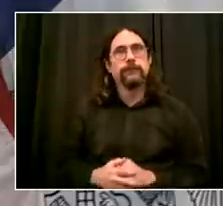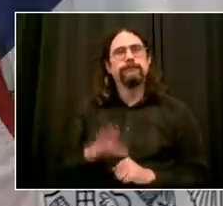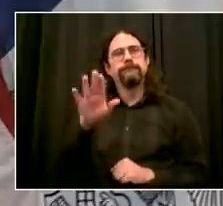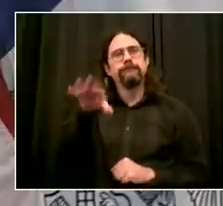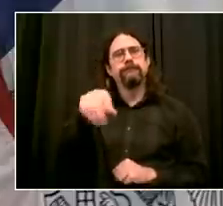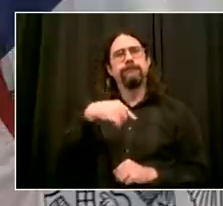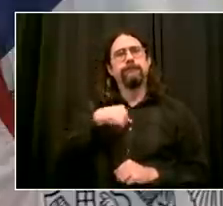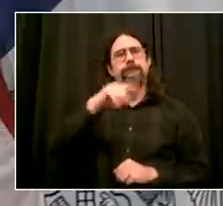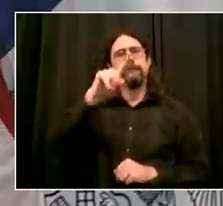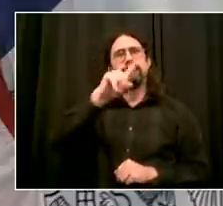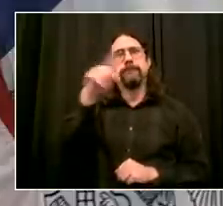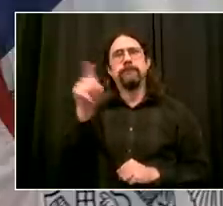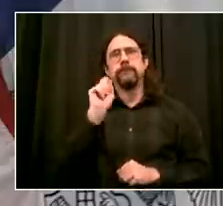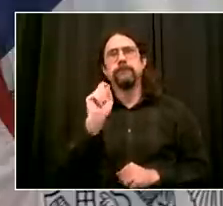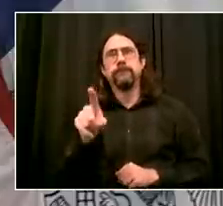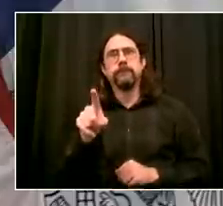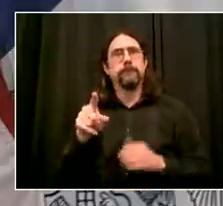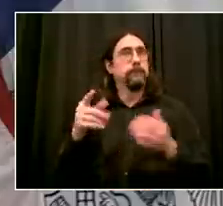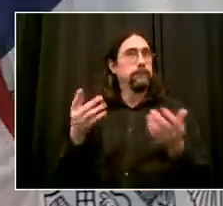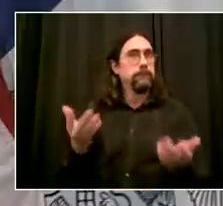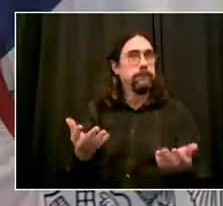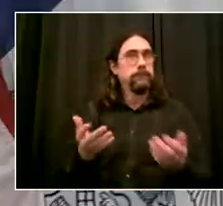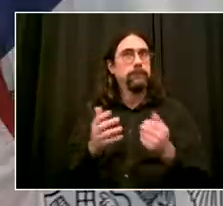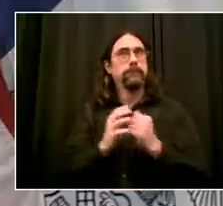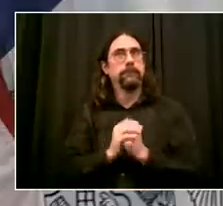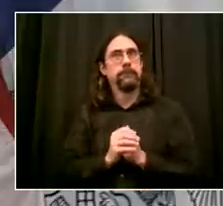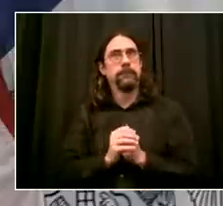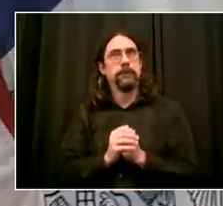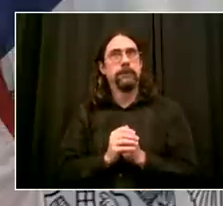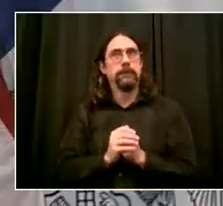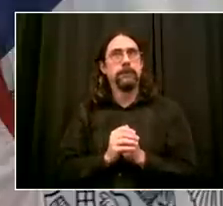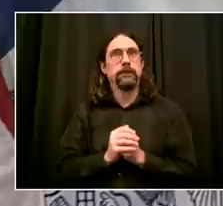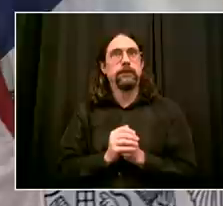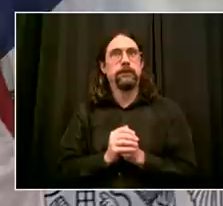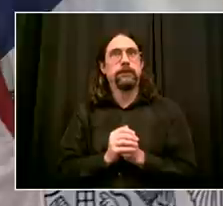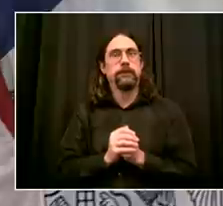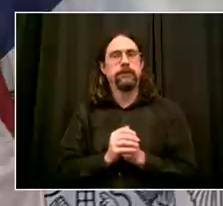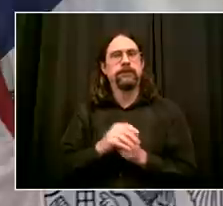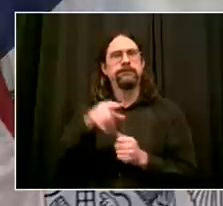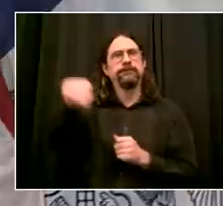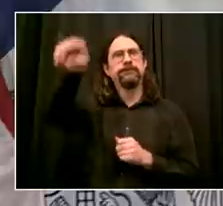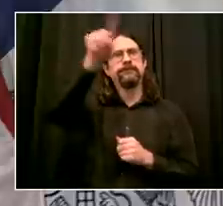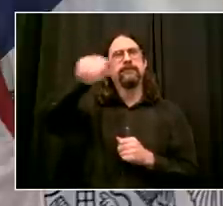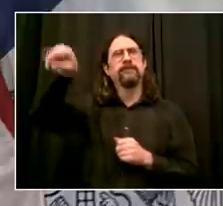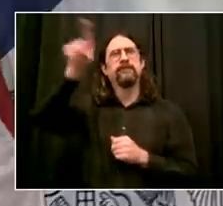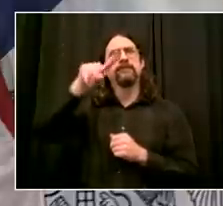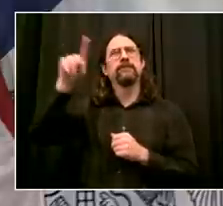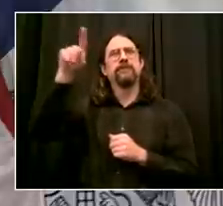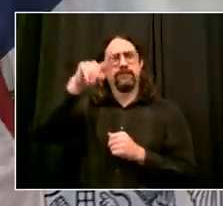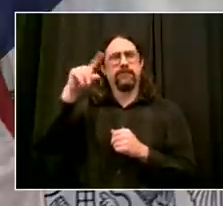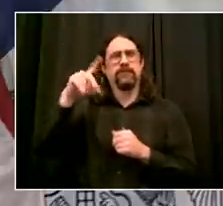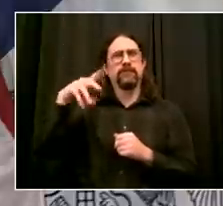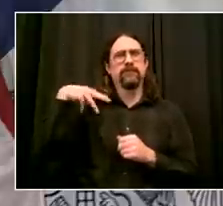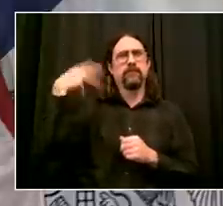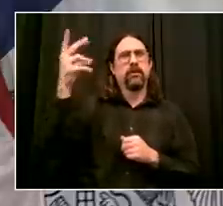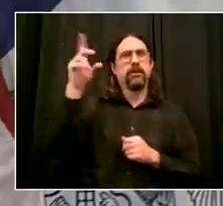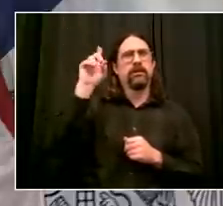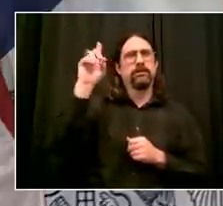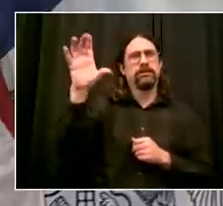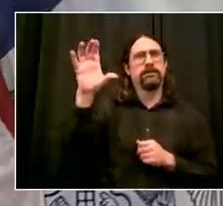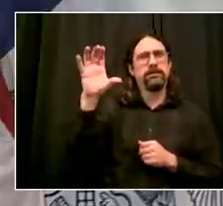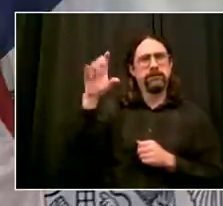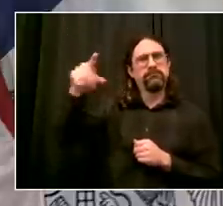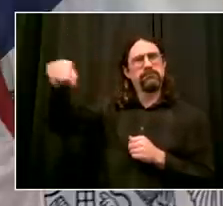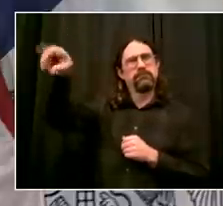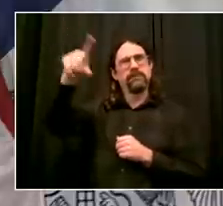for $1 billion bailout for New York City, New York State, and the MTA when this state has been refunding back to Wall Street billions